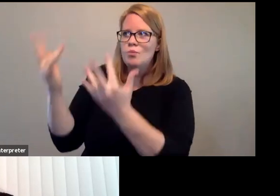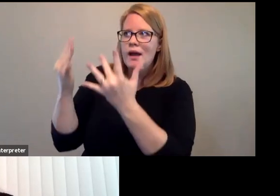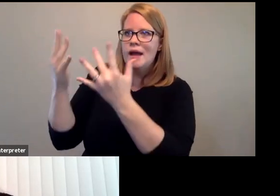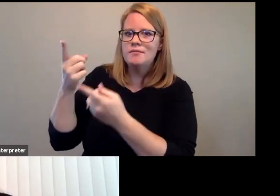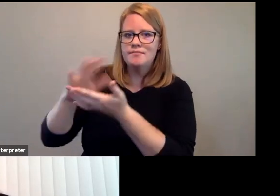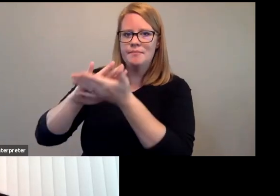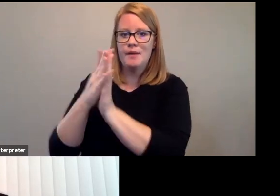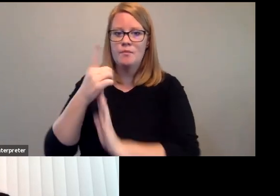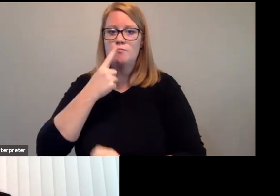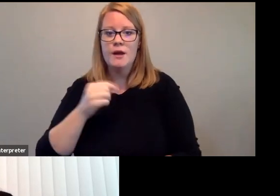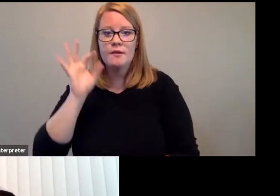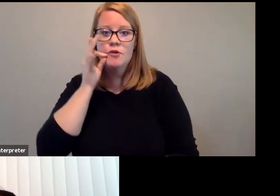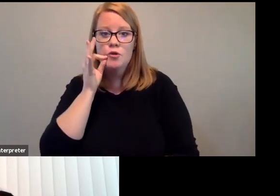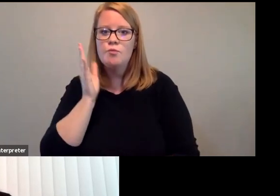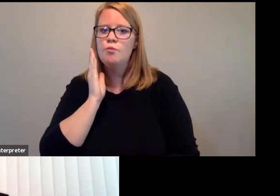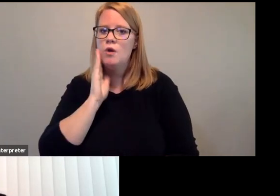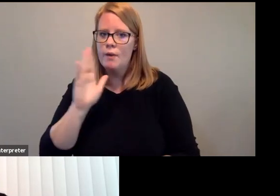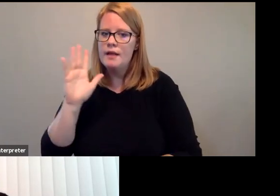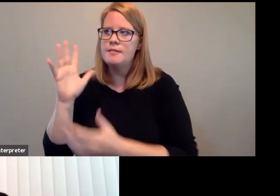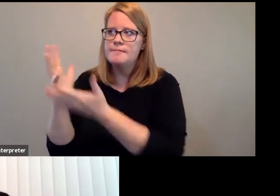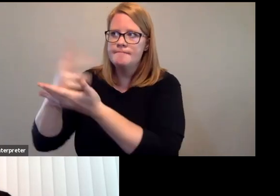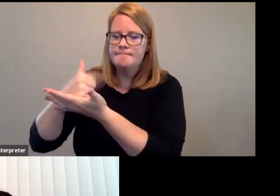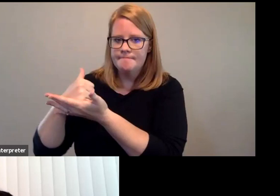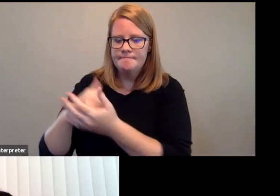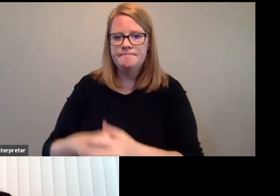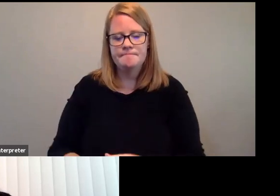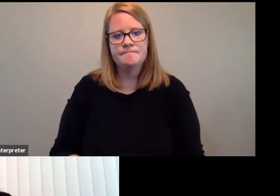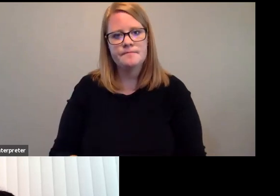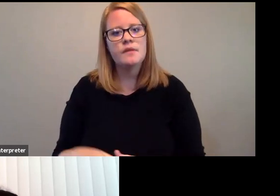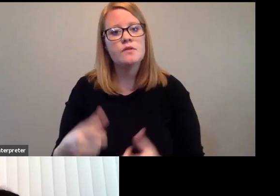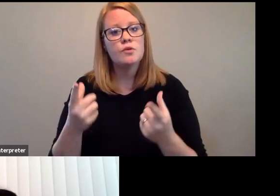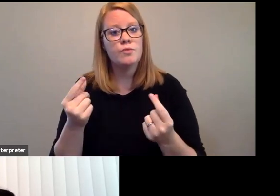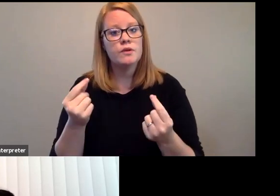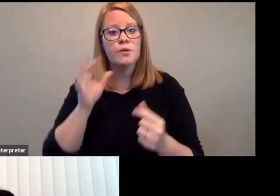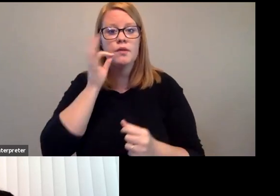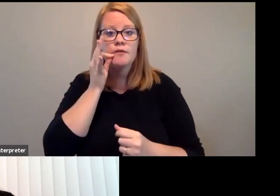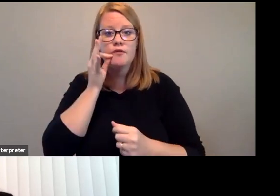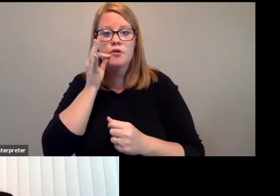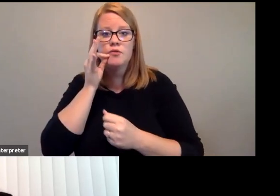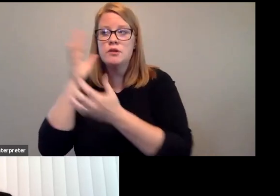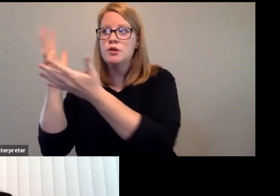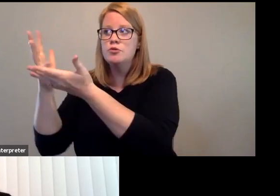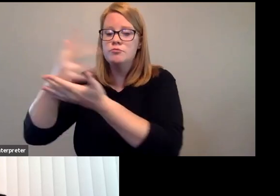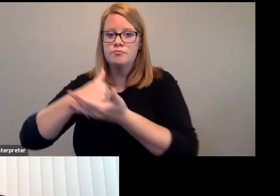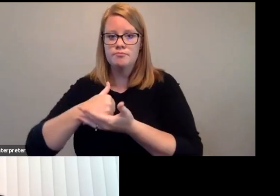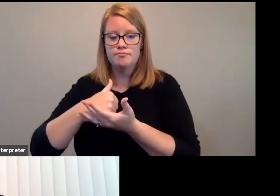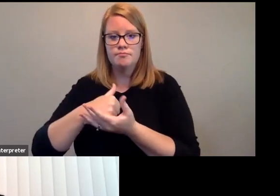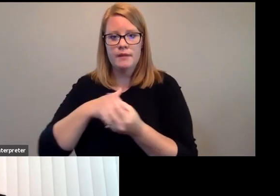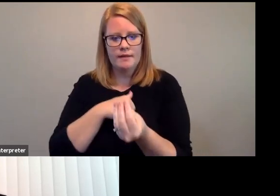red stage it's, you know, you're gathering that, you open those fruit and you pick out the fruit and put that in your